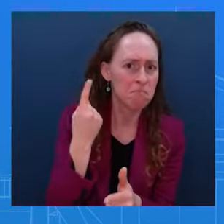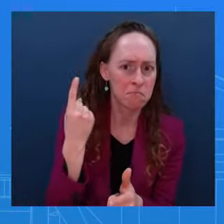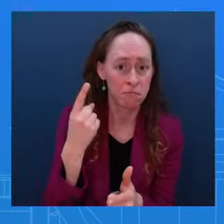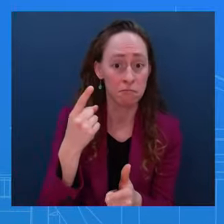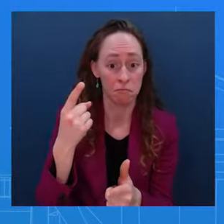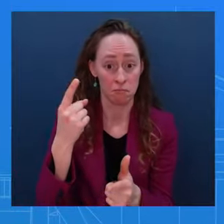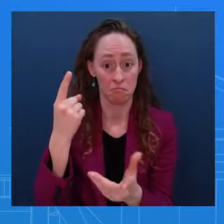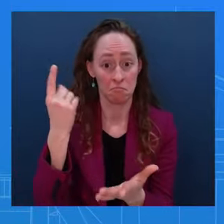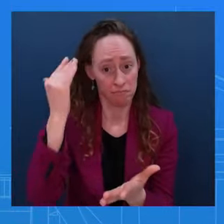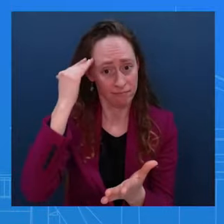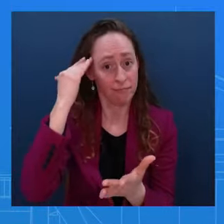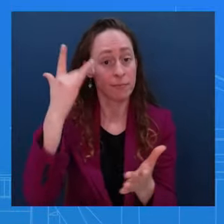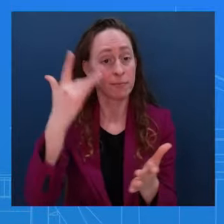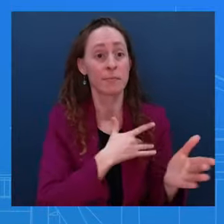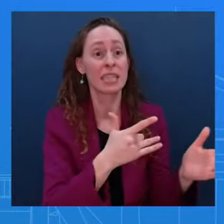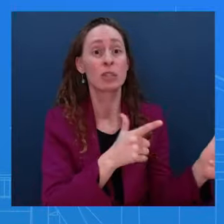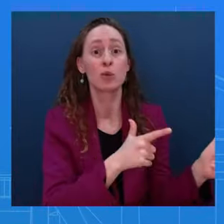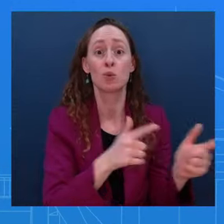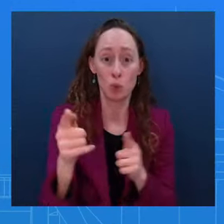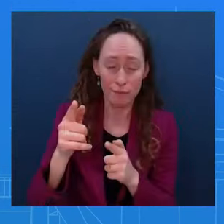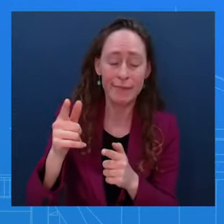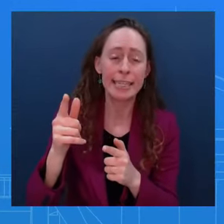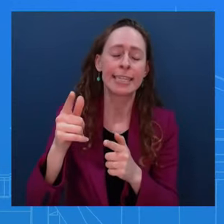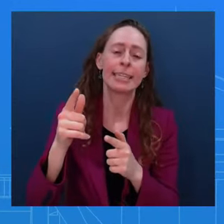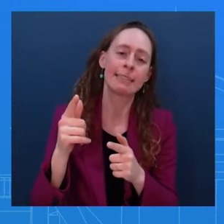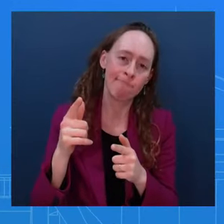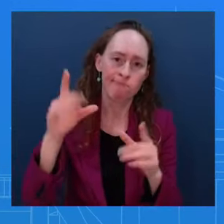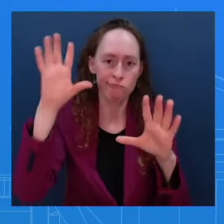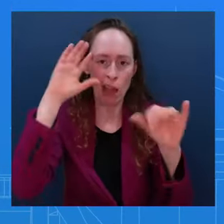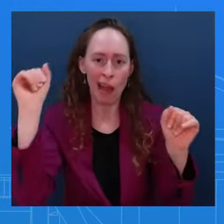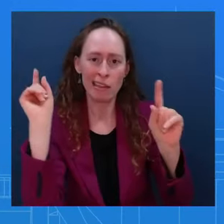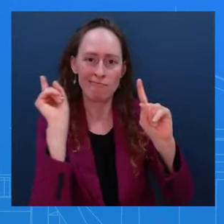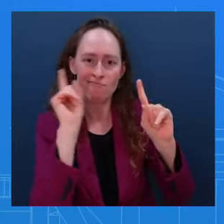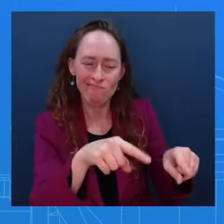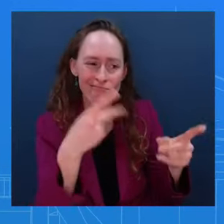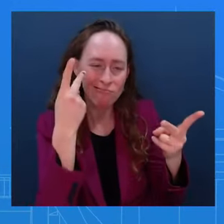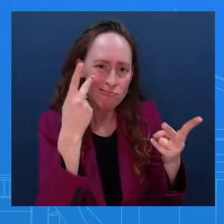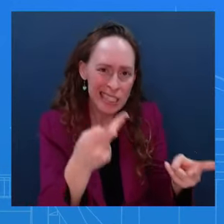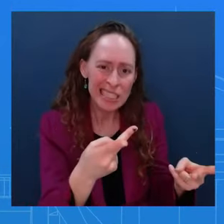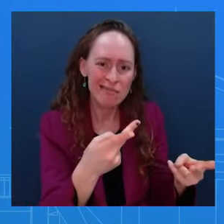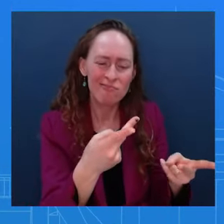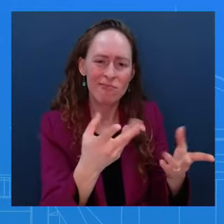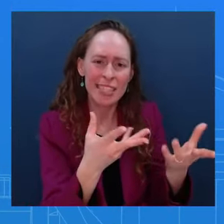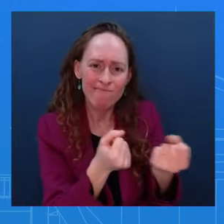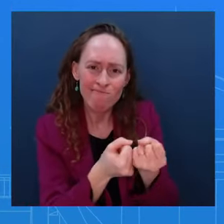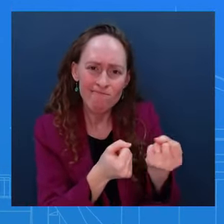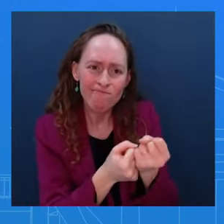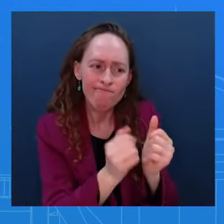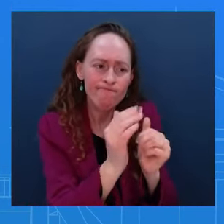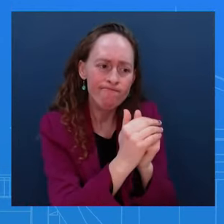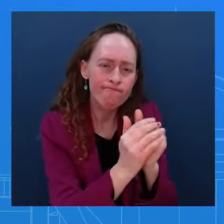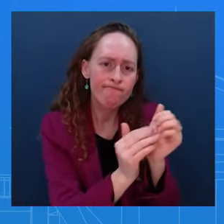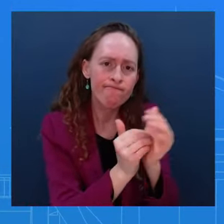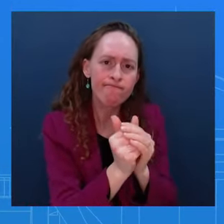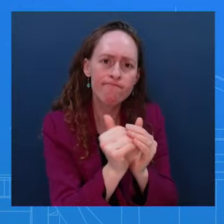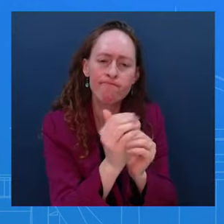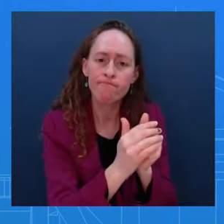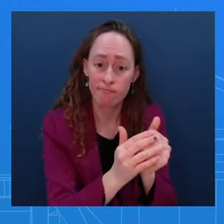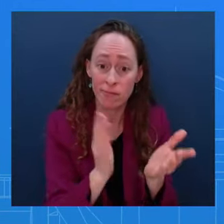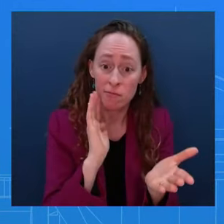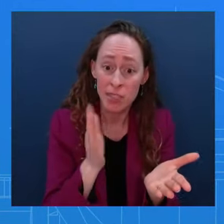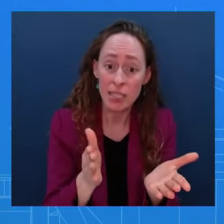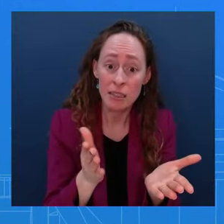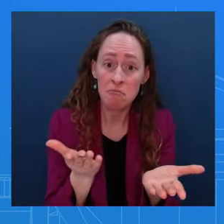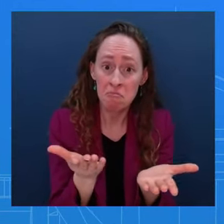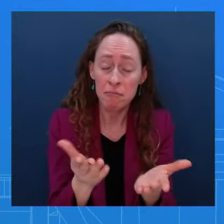City to sort of grieve with the people there in person? And well, what I could say is obviously, let me just say,